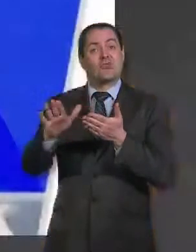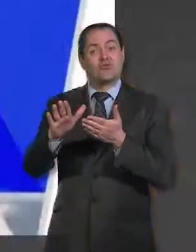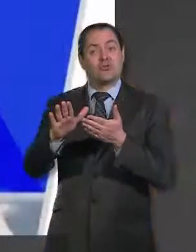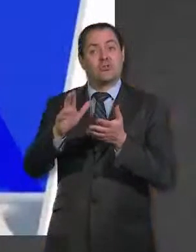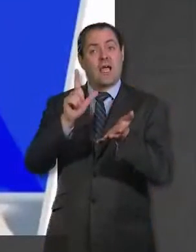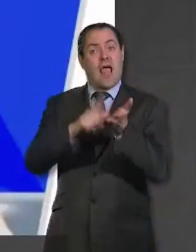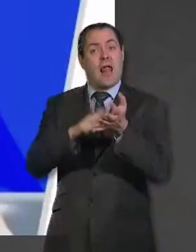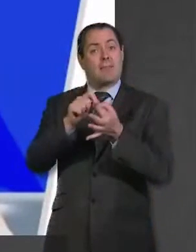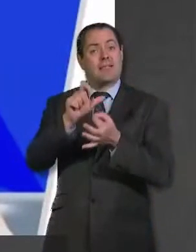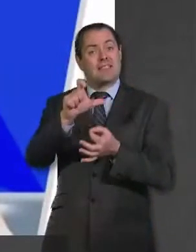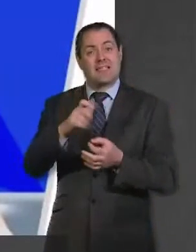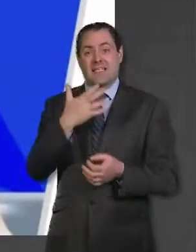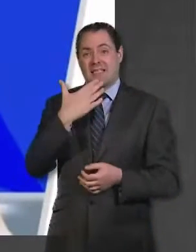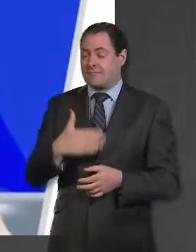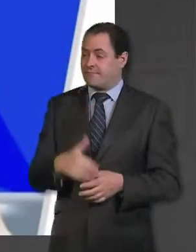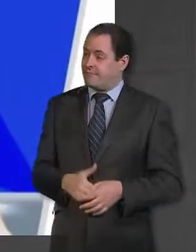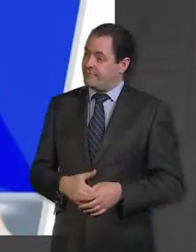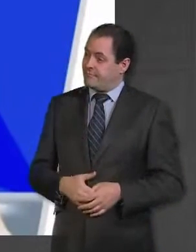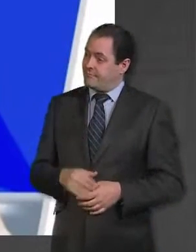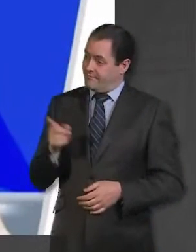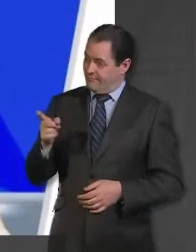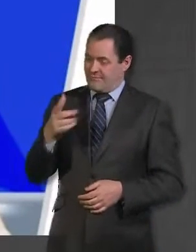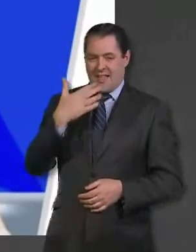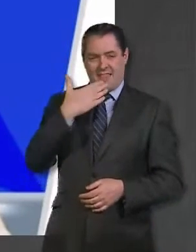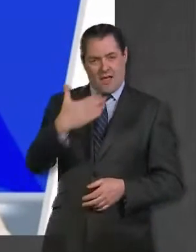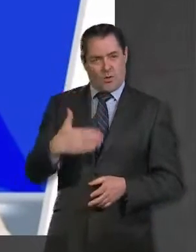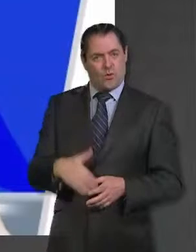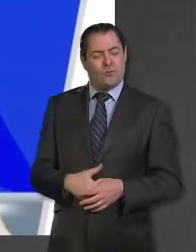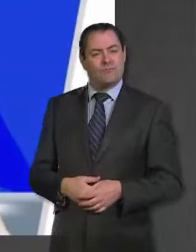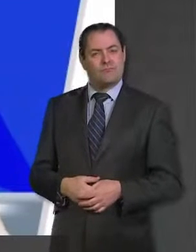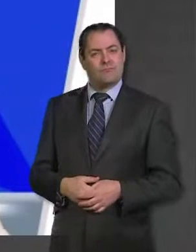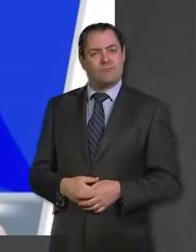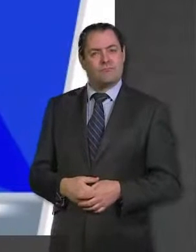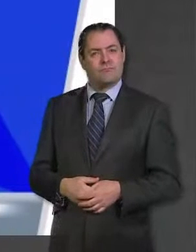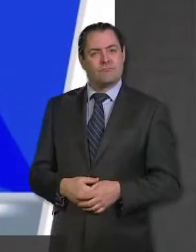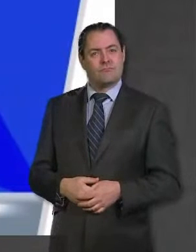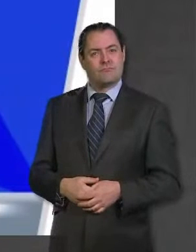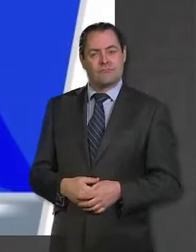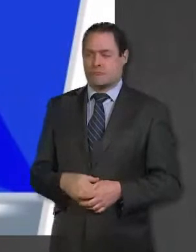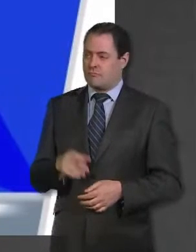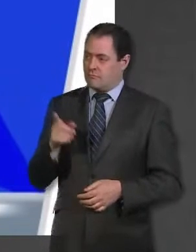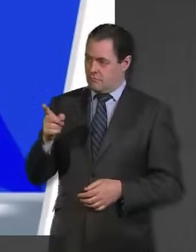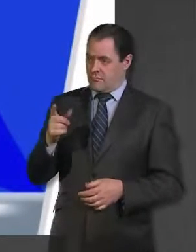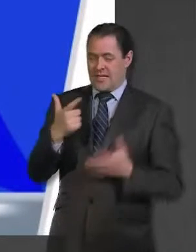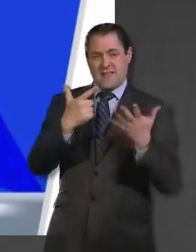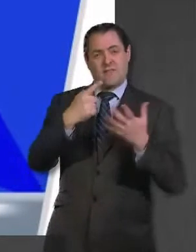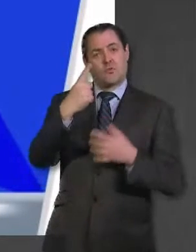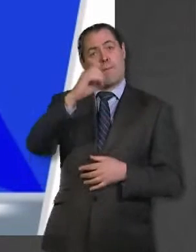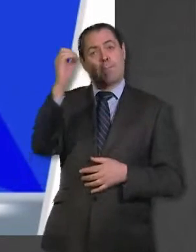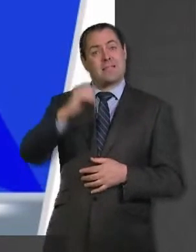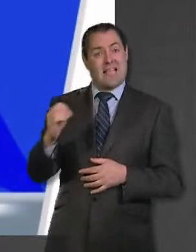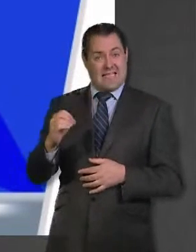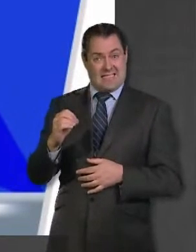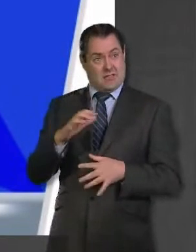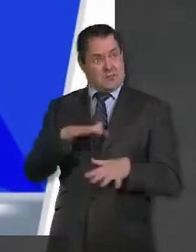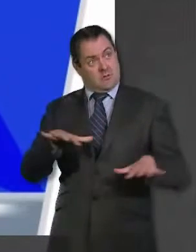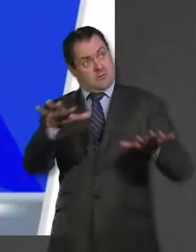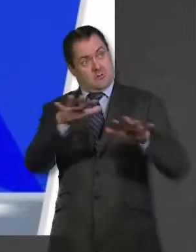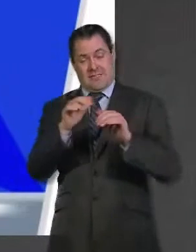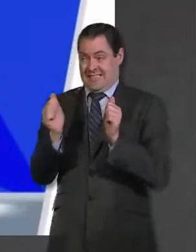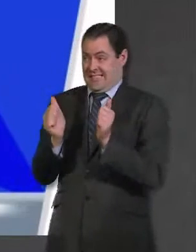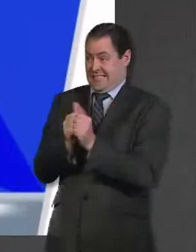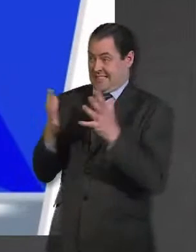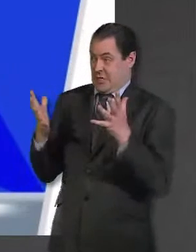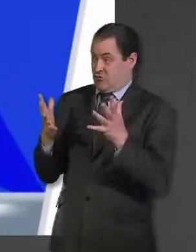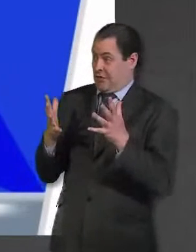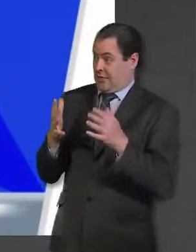Thank you, Secretary of State. Health Secretary, 71% of people disagree with you and the Prime Minister. They think Dominic Cummings did break